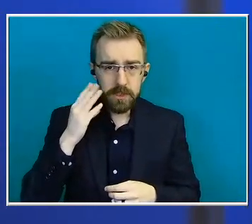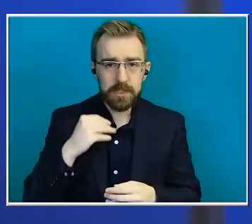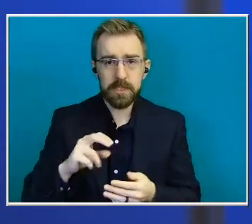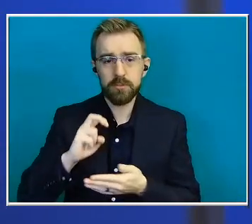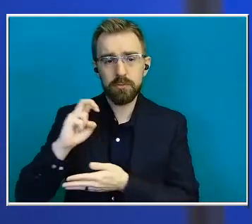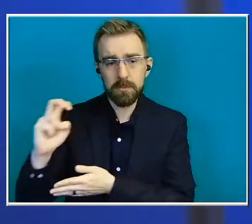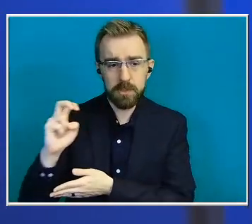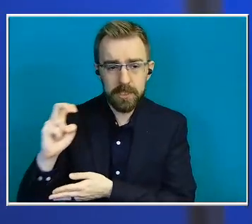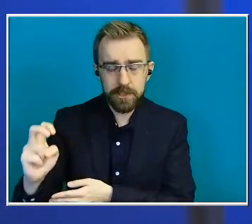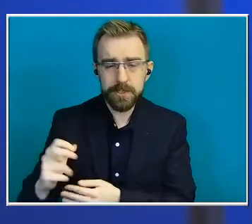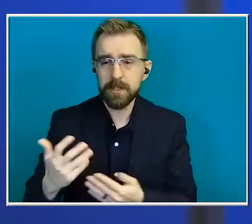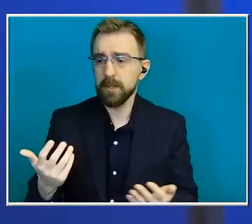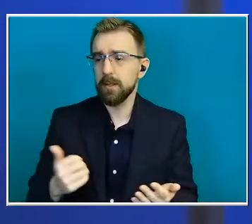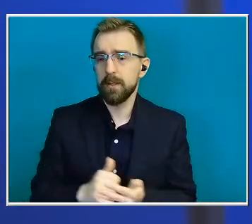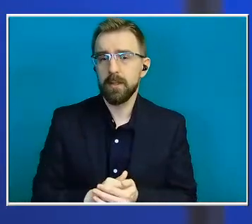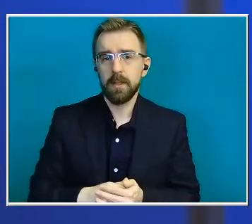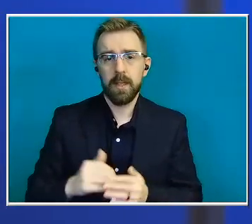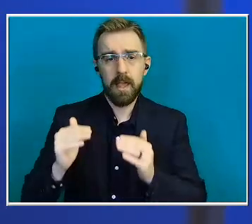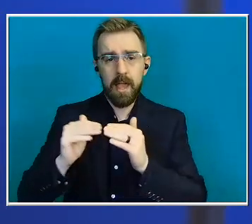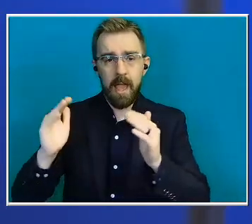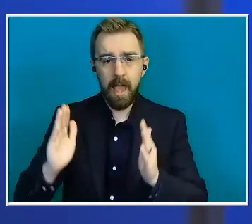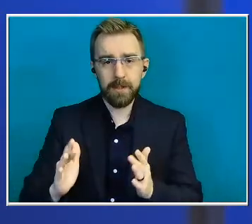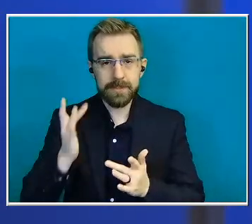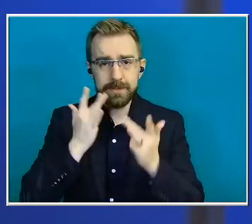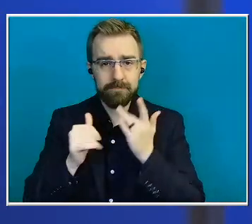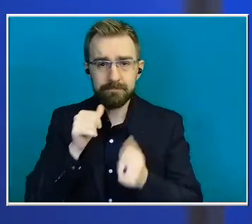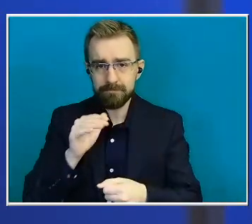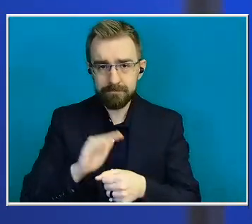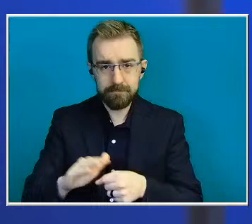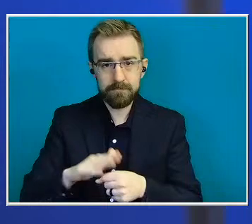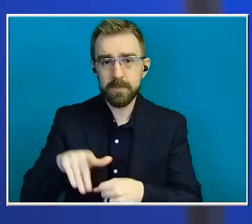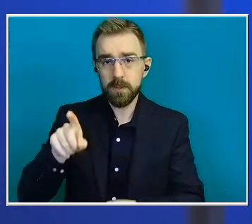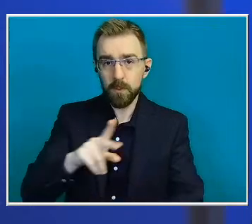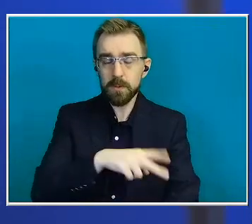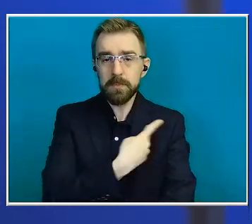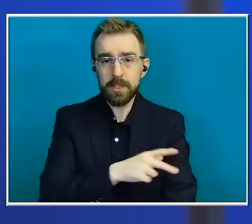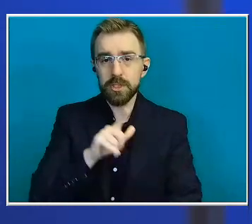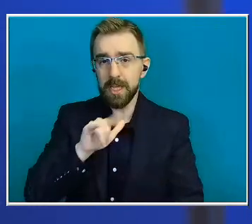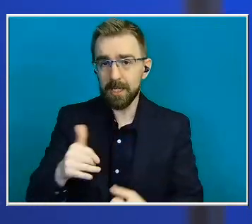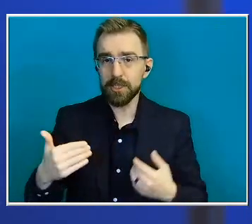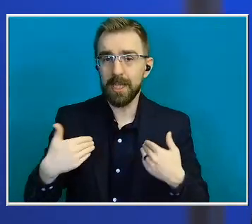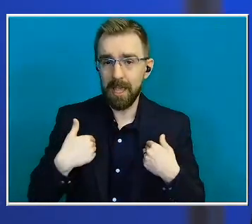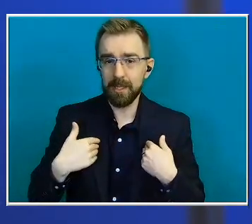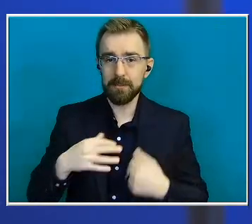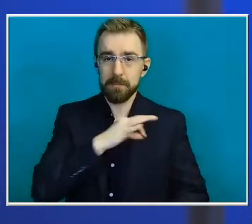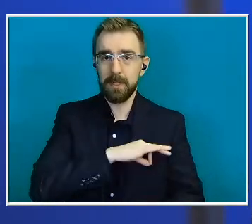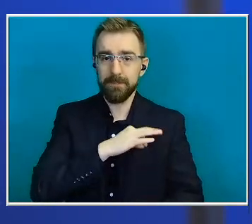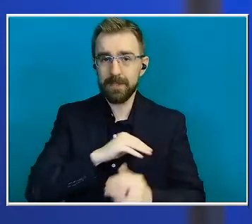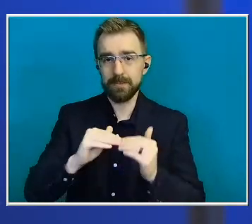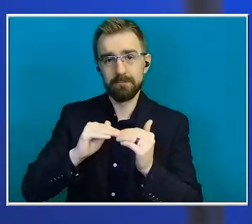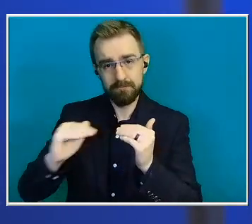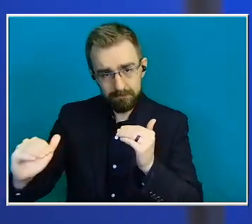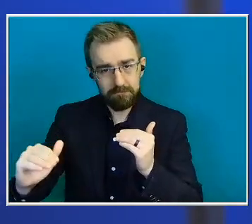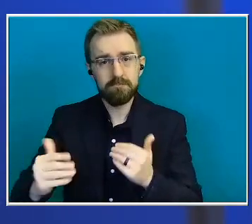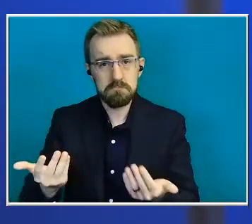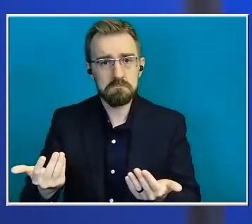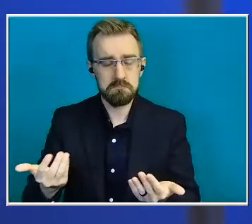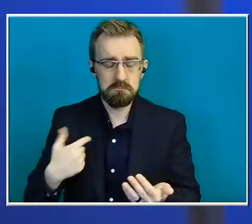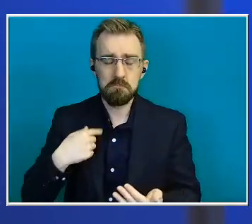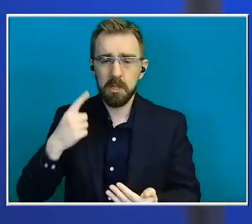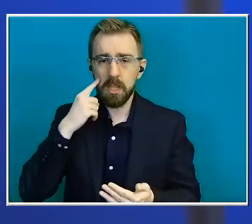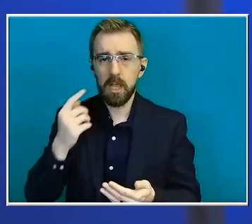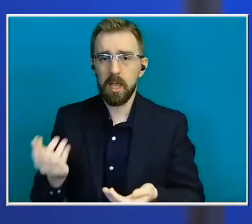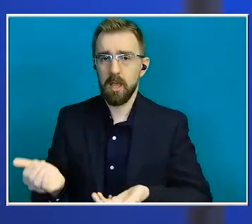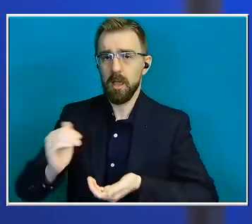lack of housing, those patients actually sustained those benefits. And so I think that, combining, we need to